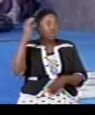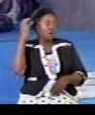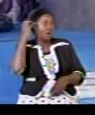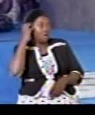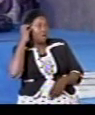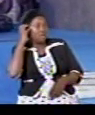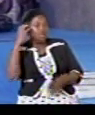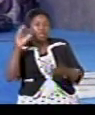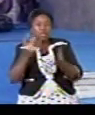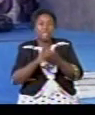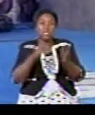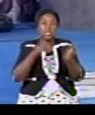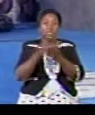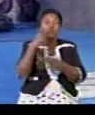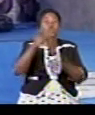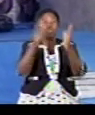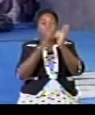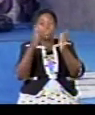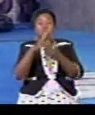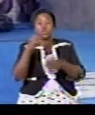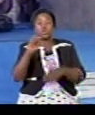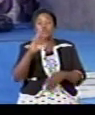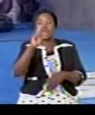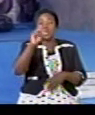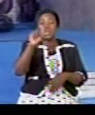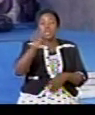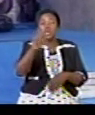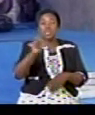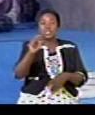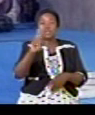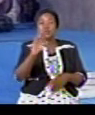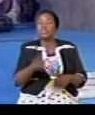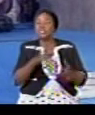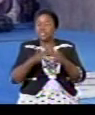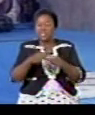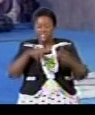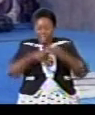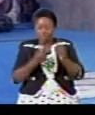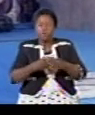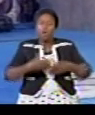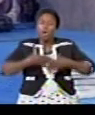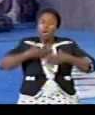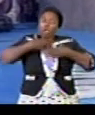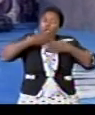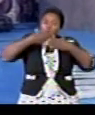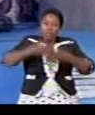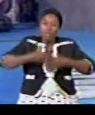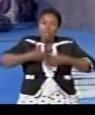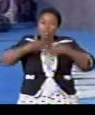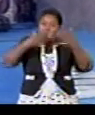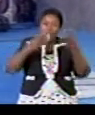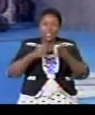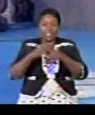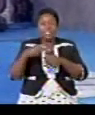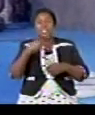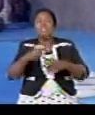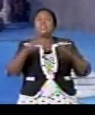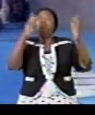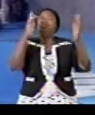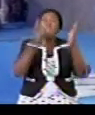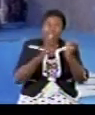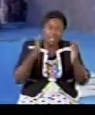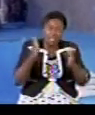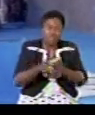it was Jesus of Nazareth, he began to cry out and say, Jesus,